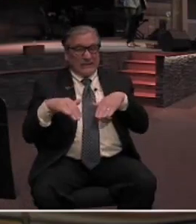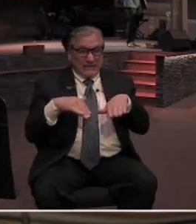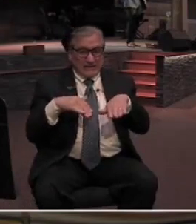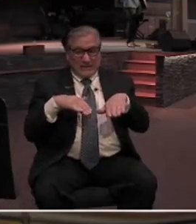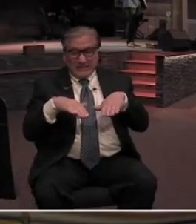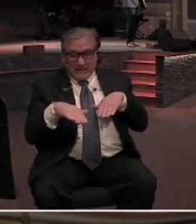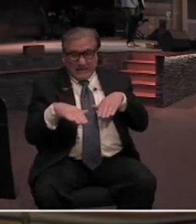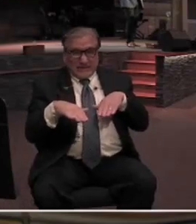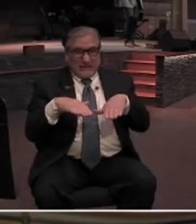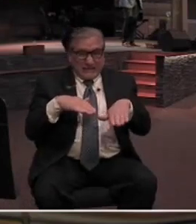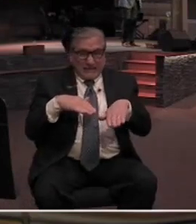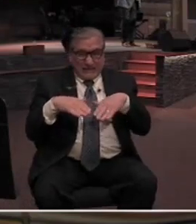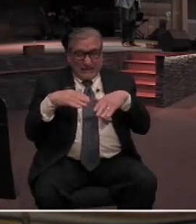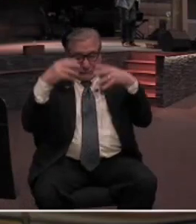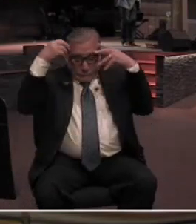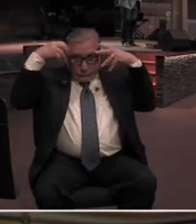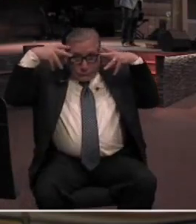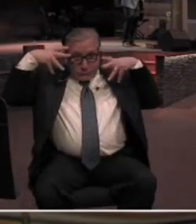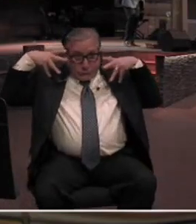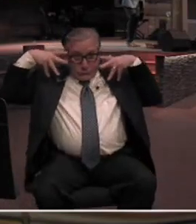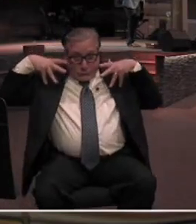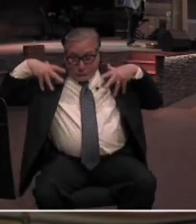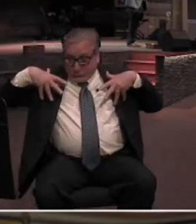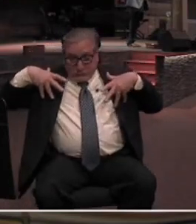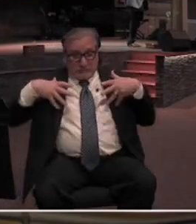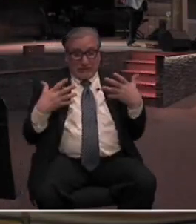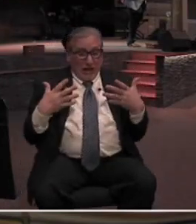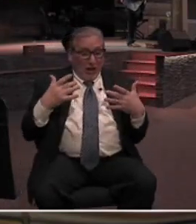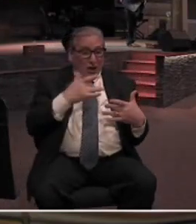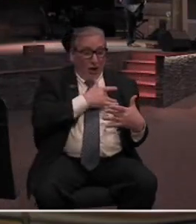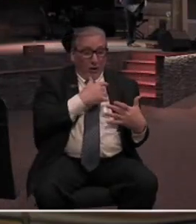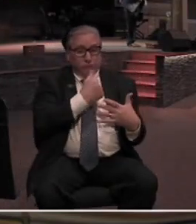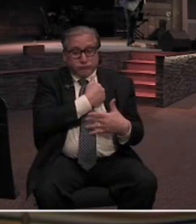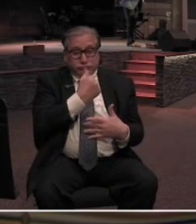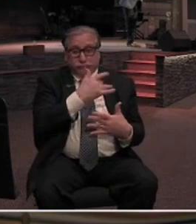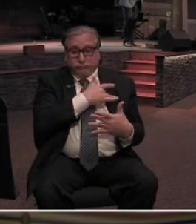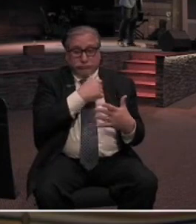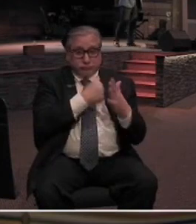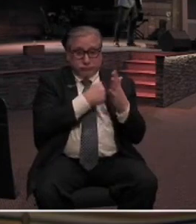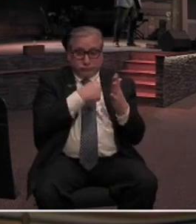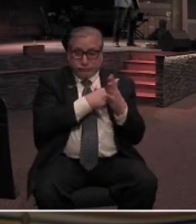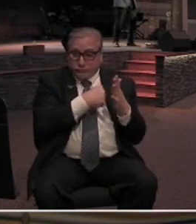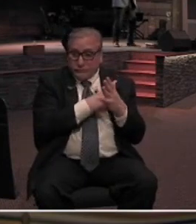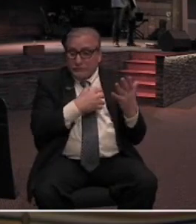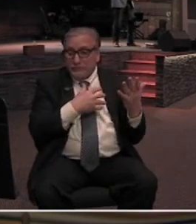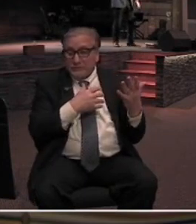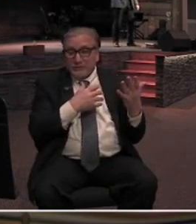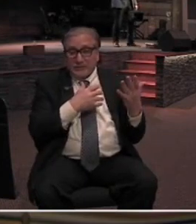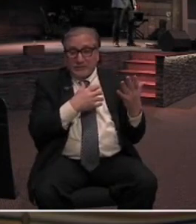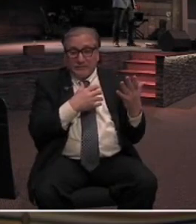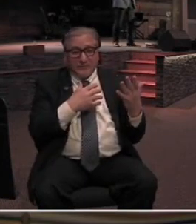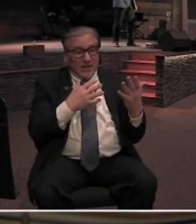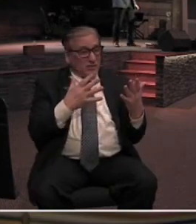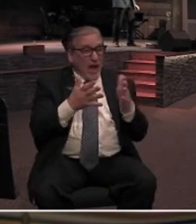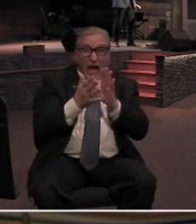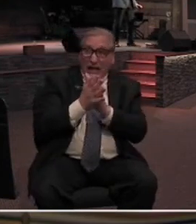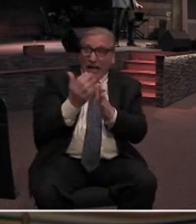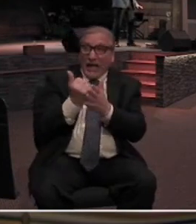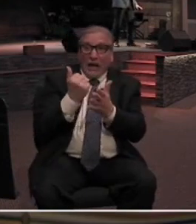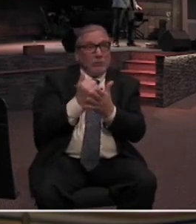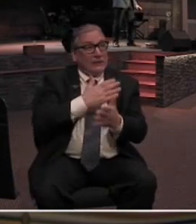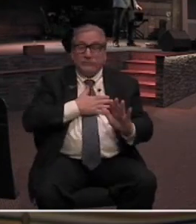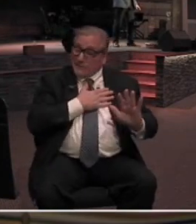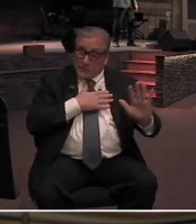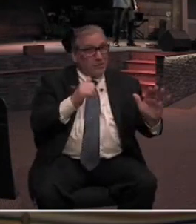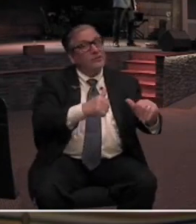and then sweat breaking out everywhere and heart pounding, about to pass out, and you asking for help to please get